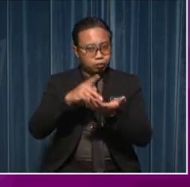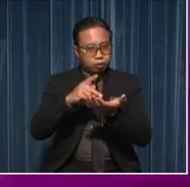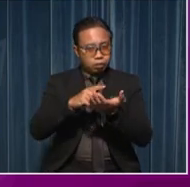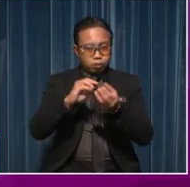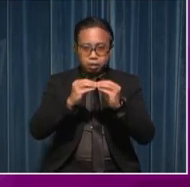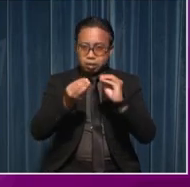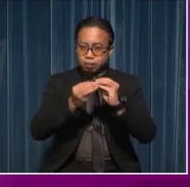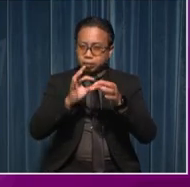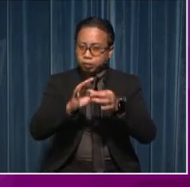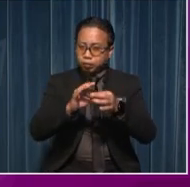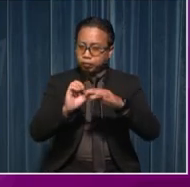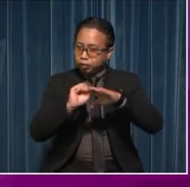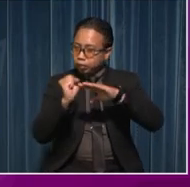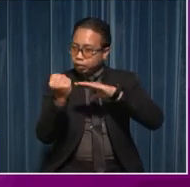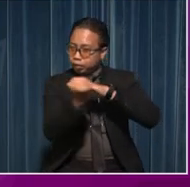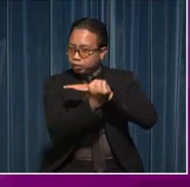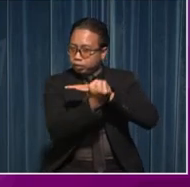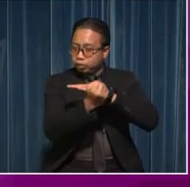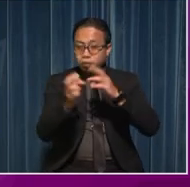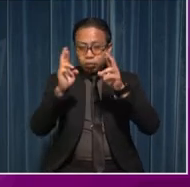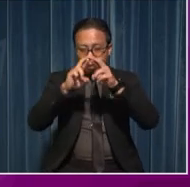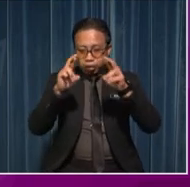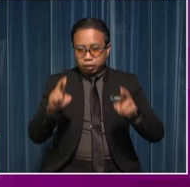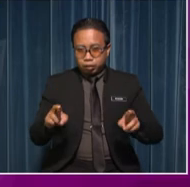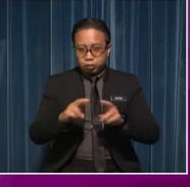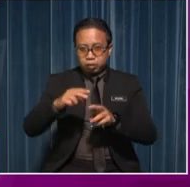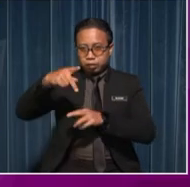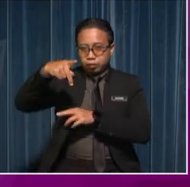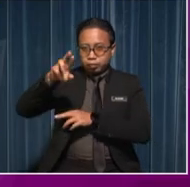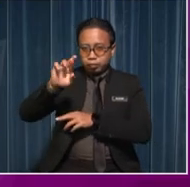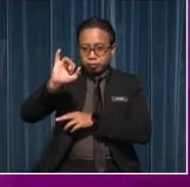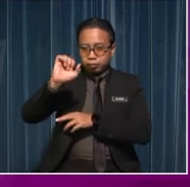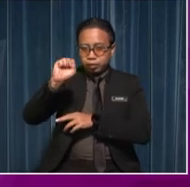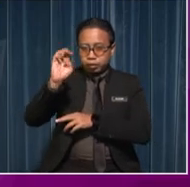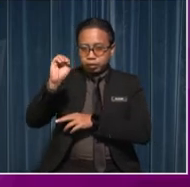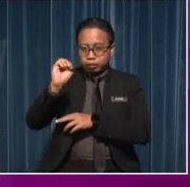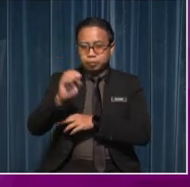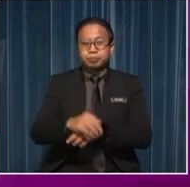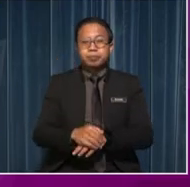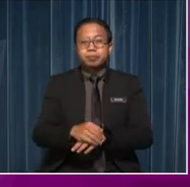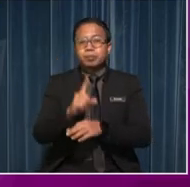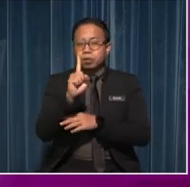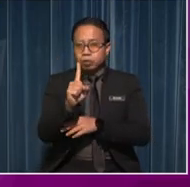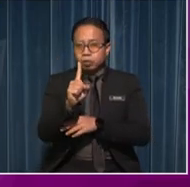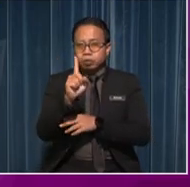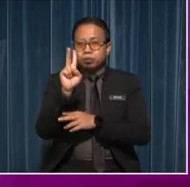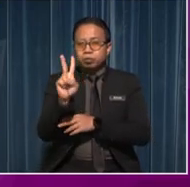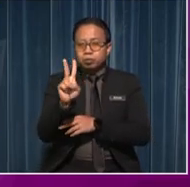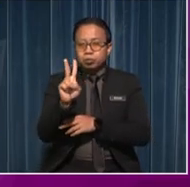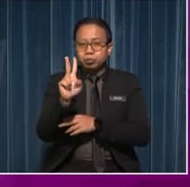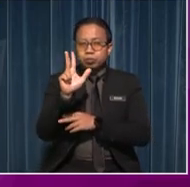count the number of edges of the rectangular prism. 1, 2,